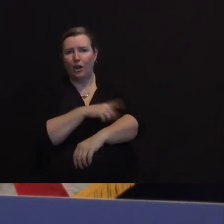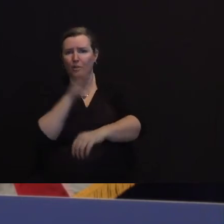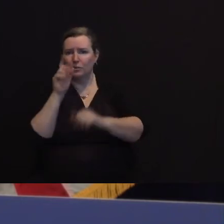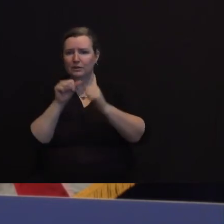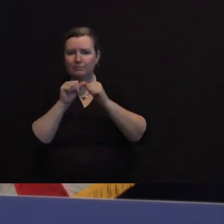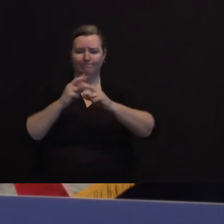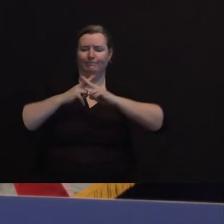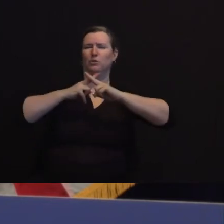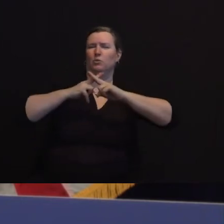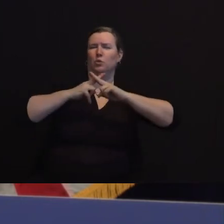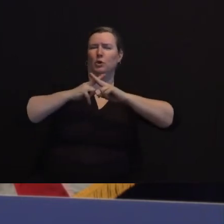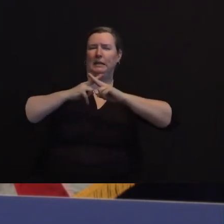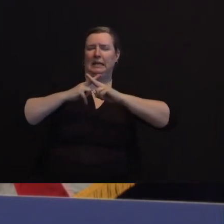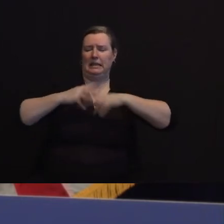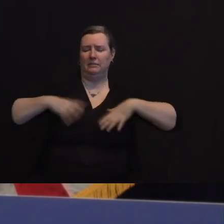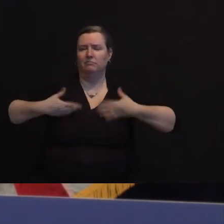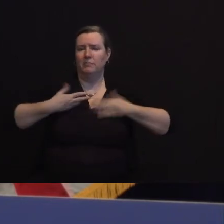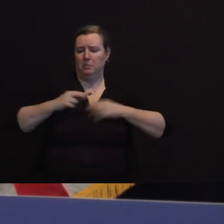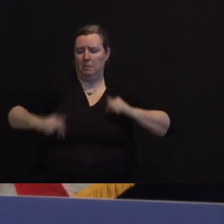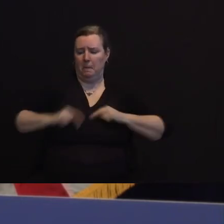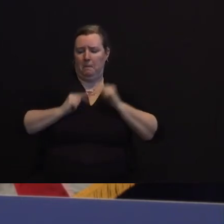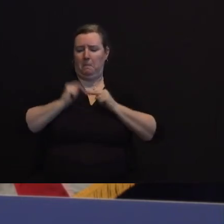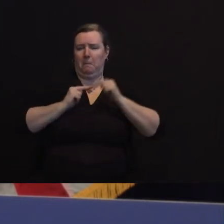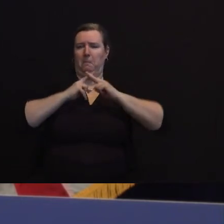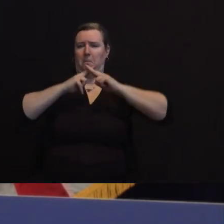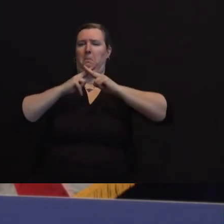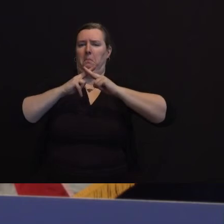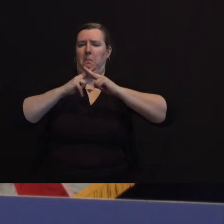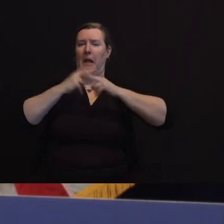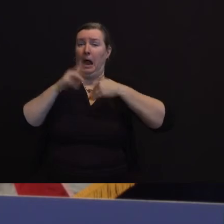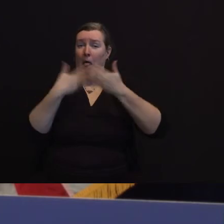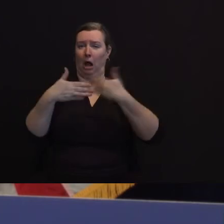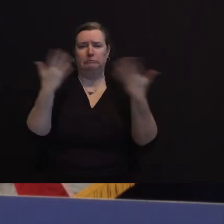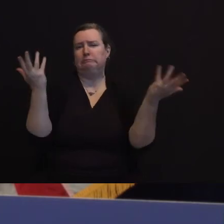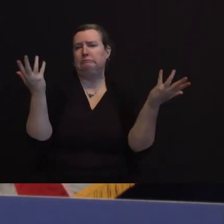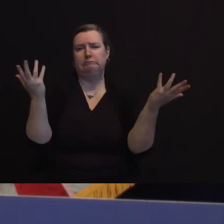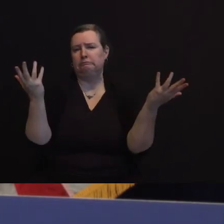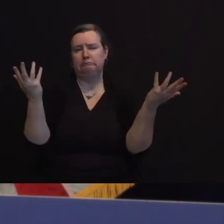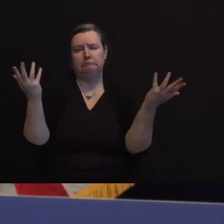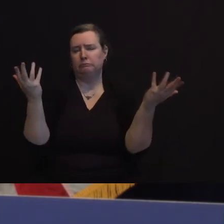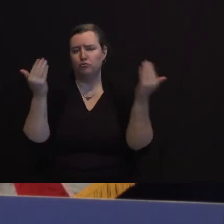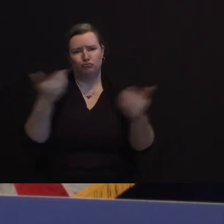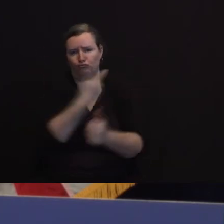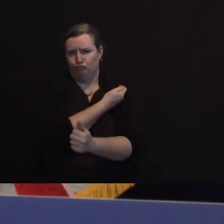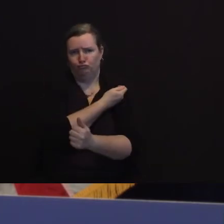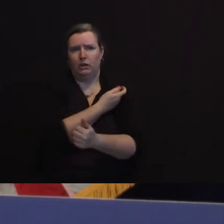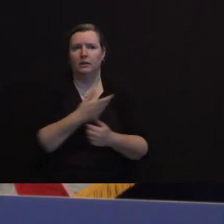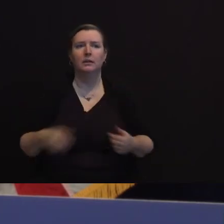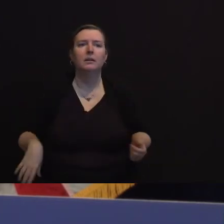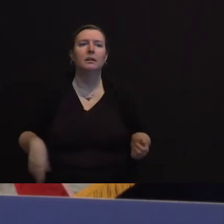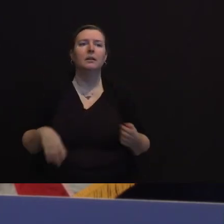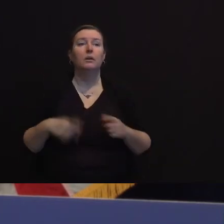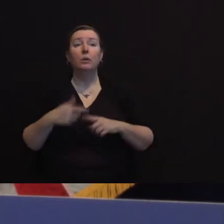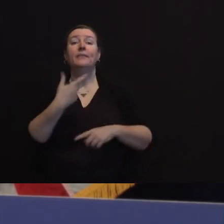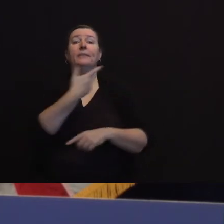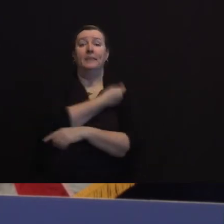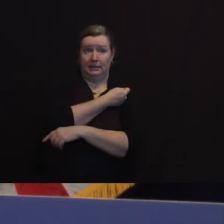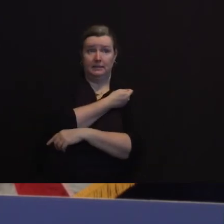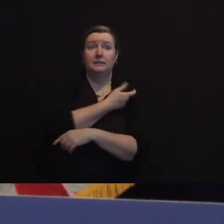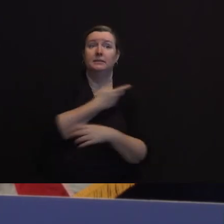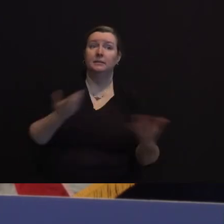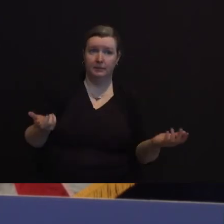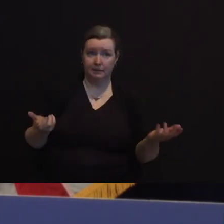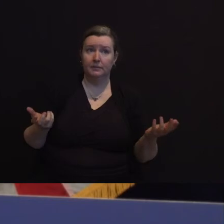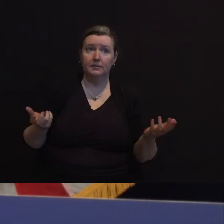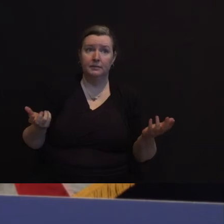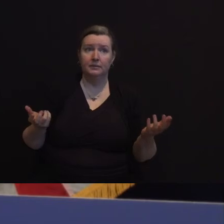what the durability of it. We know also that when you get vaccinated, the neutralizing antibodies, the level of immunity is higher than those